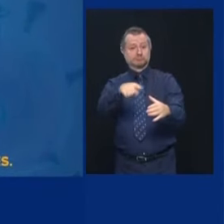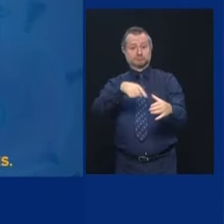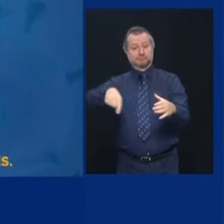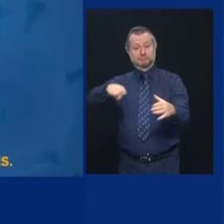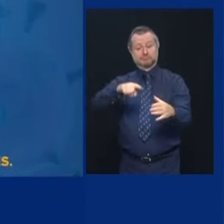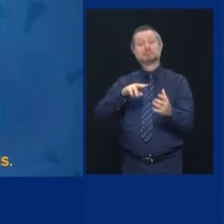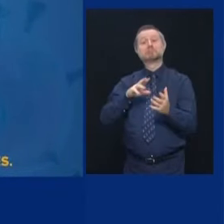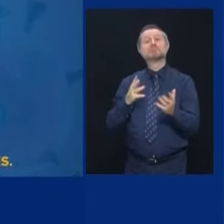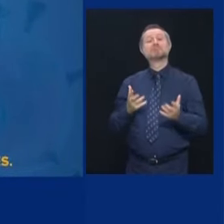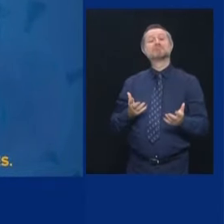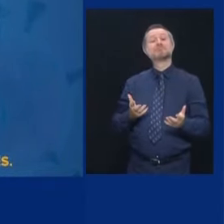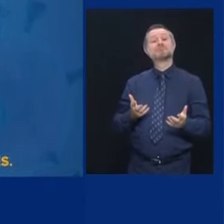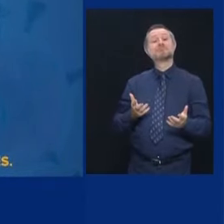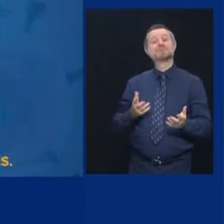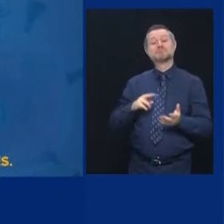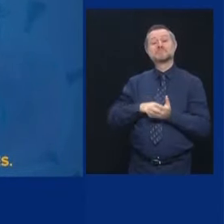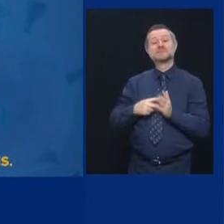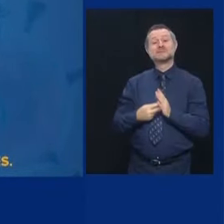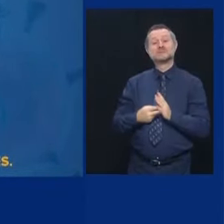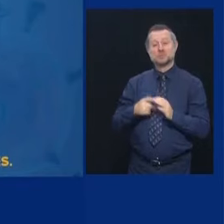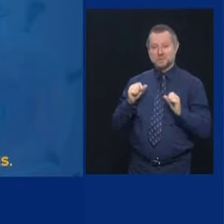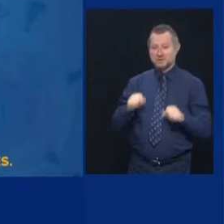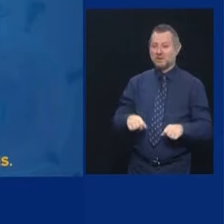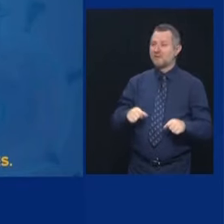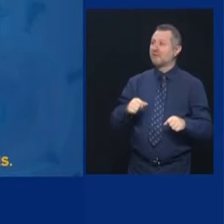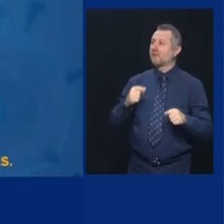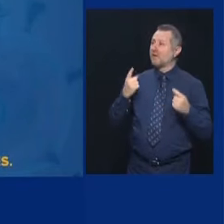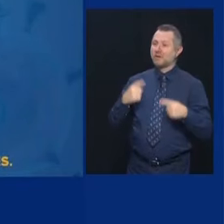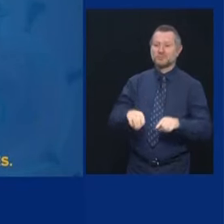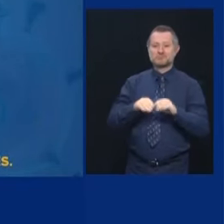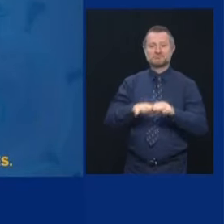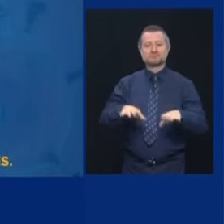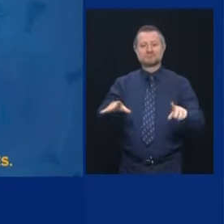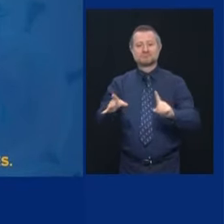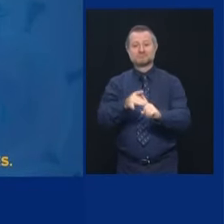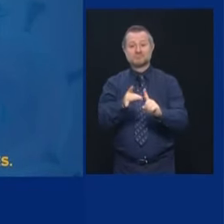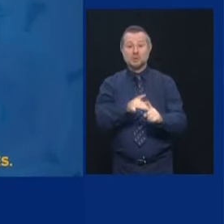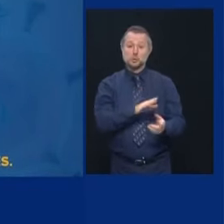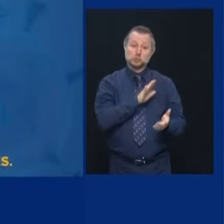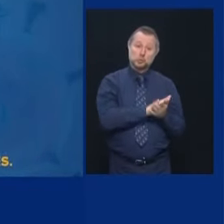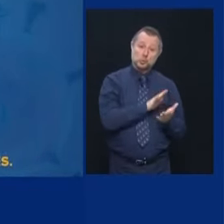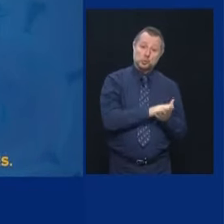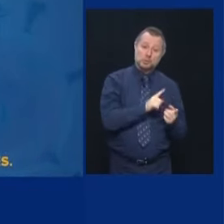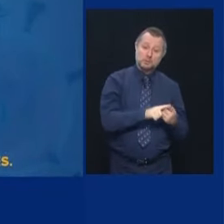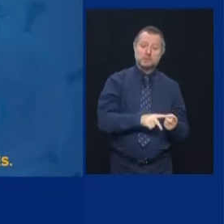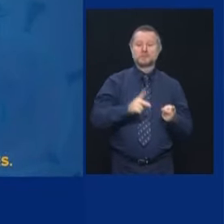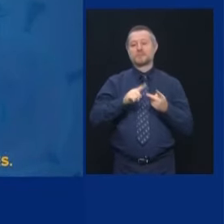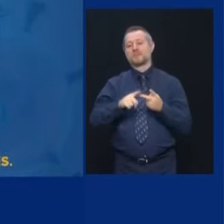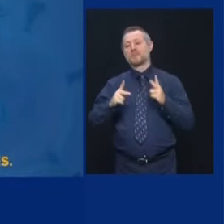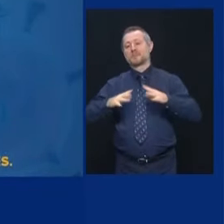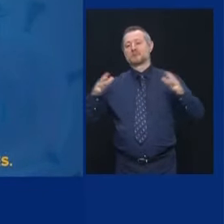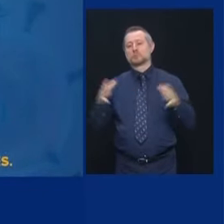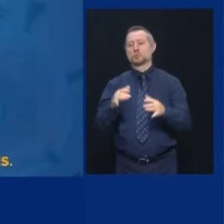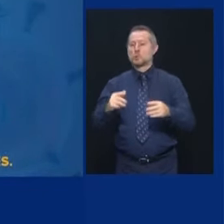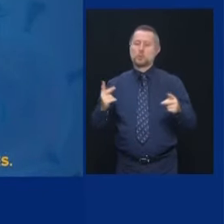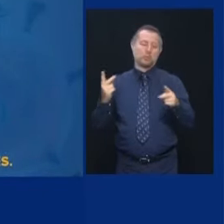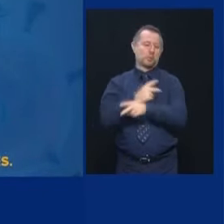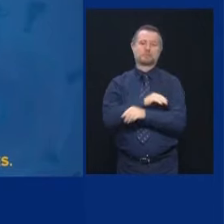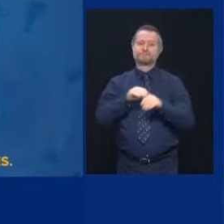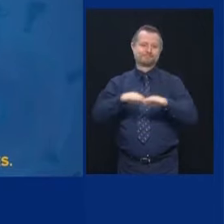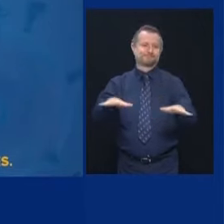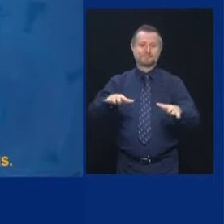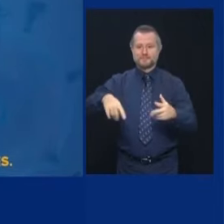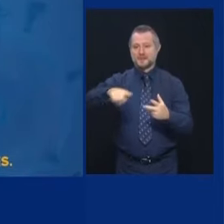the greatest potential. It's schools and it's large mass gatherings. Schools, frankly, because